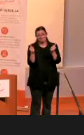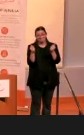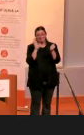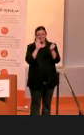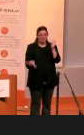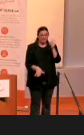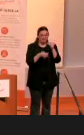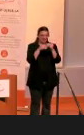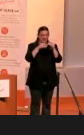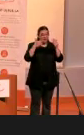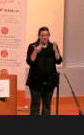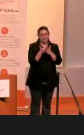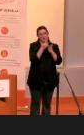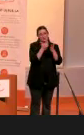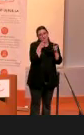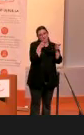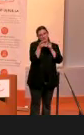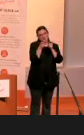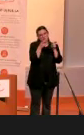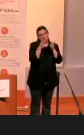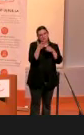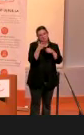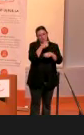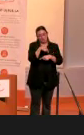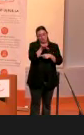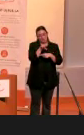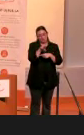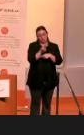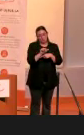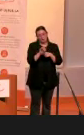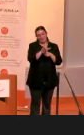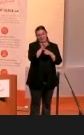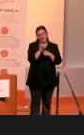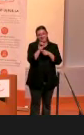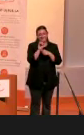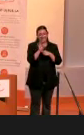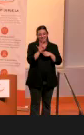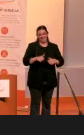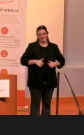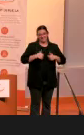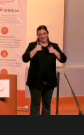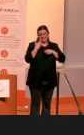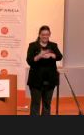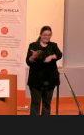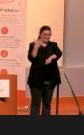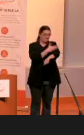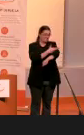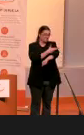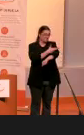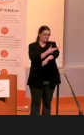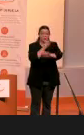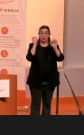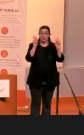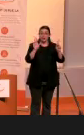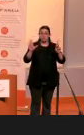new treatments, improving quality of life. So what I'll do is let you guys get your 3x5